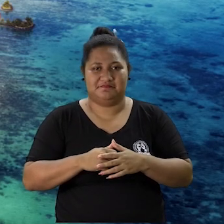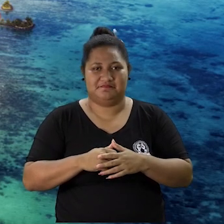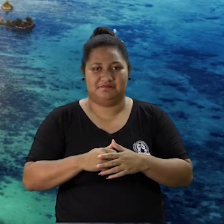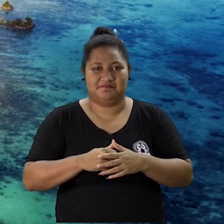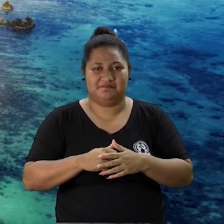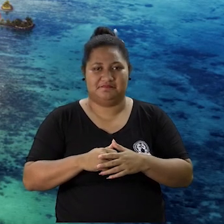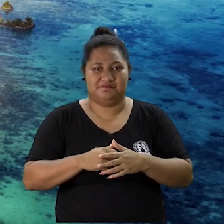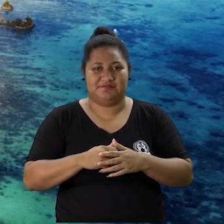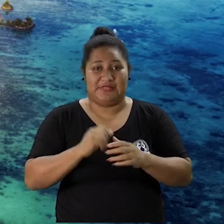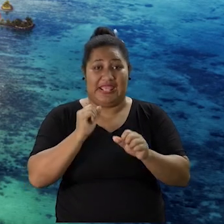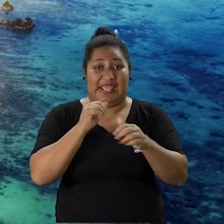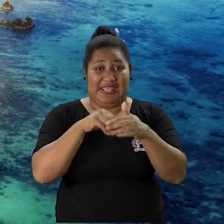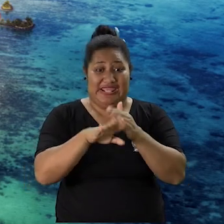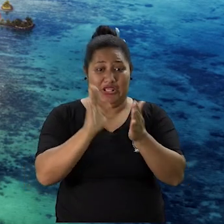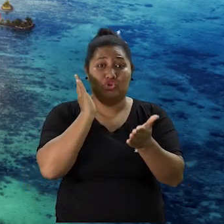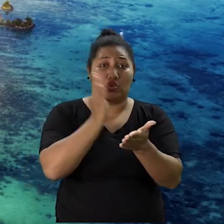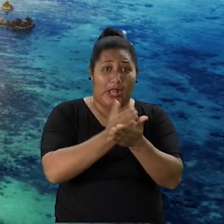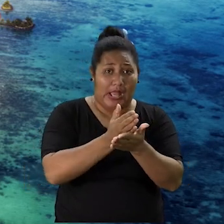inshore.